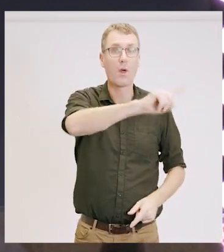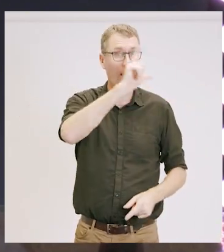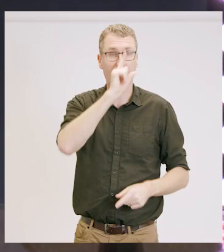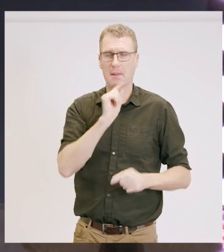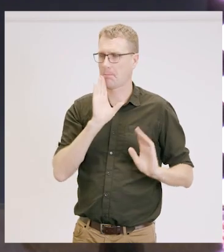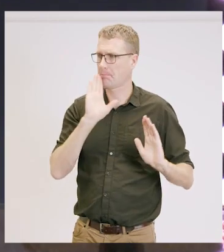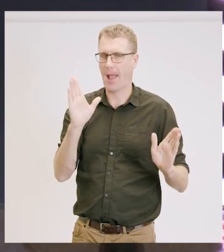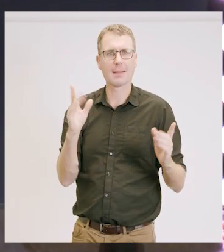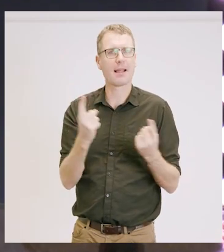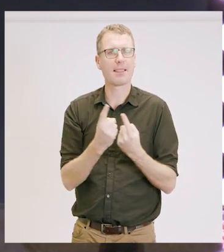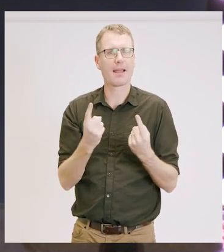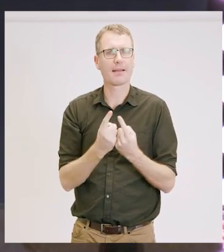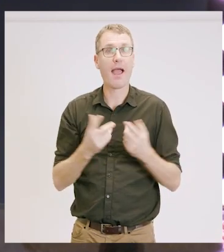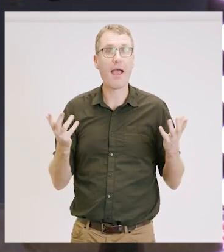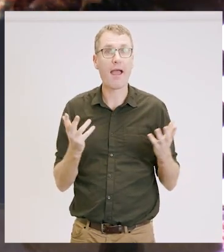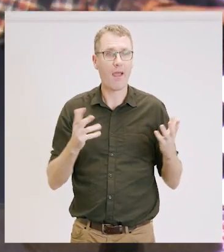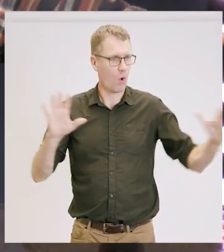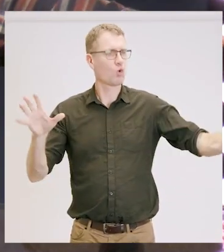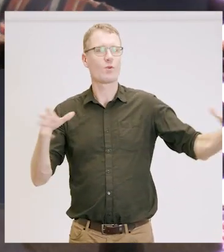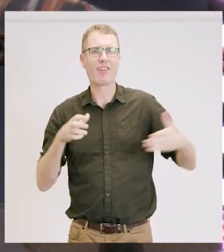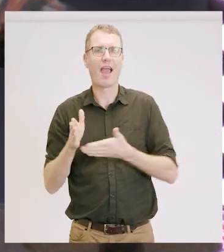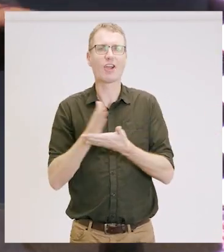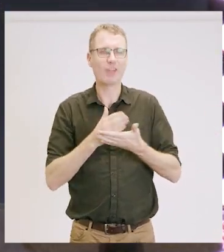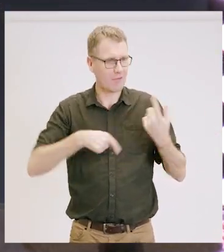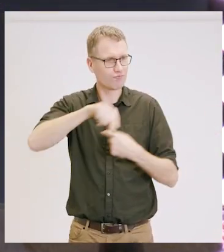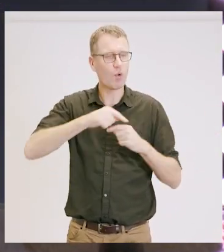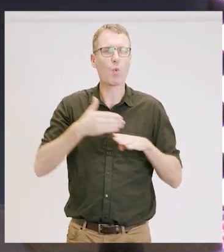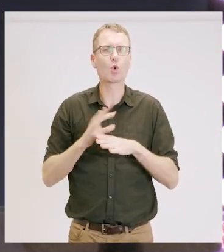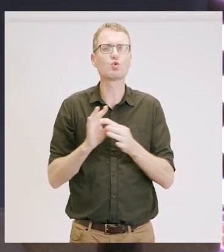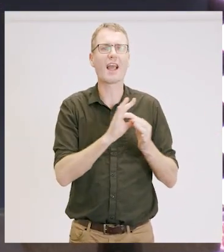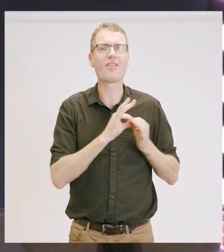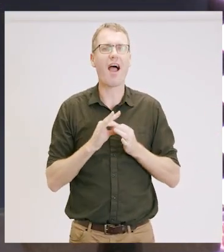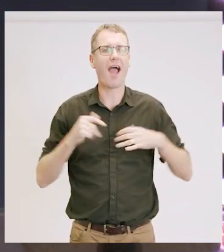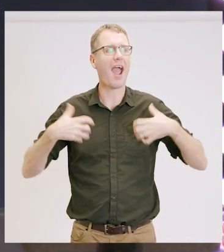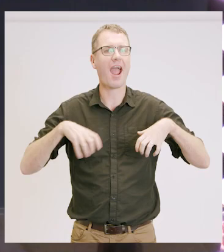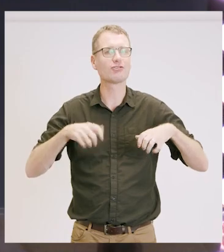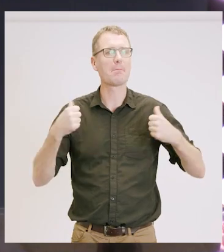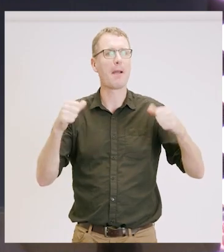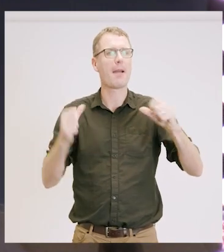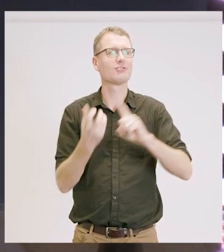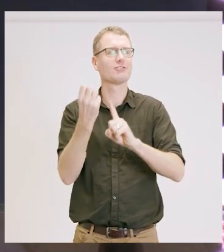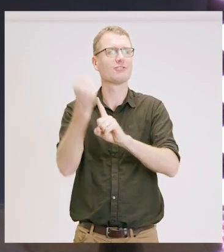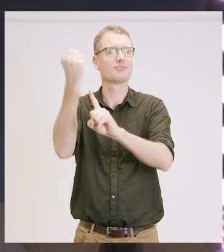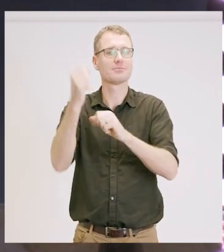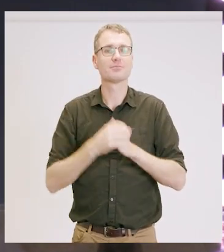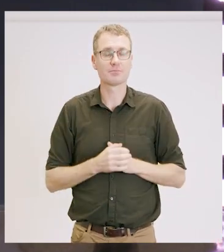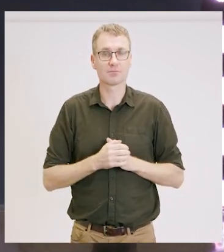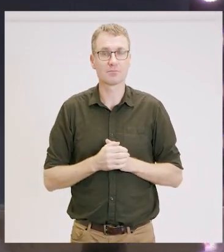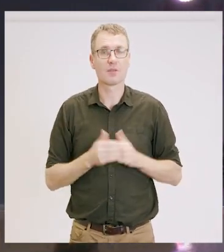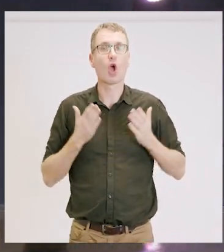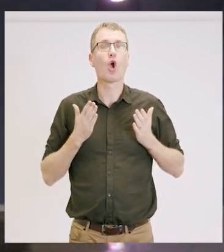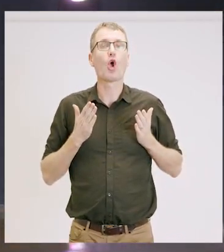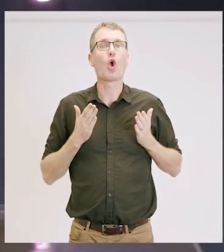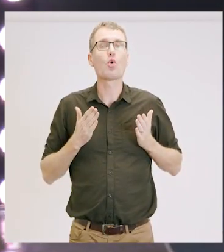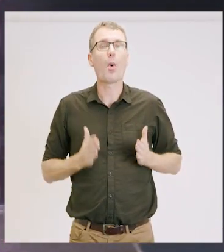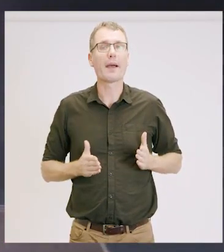different ones to everyone, it means that all of us can do incredible things when we pull those things together.